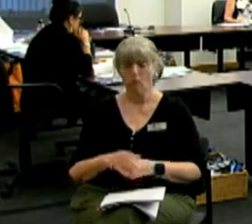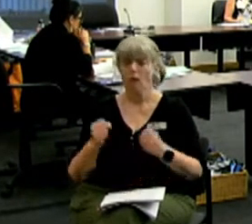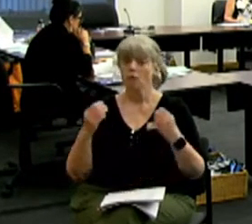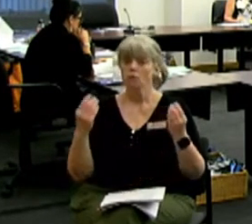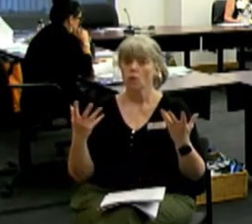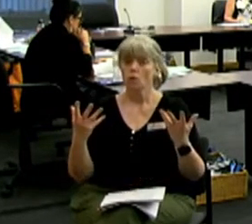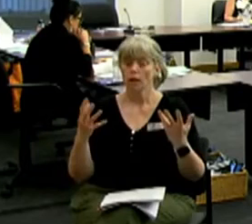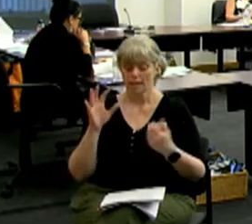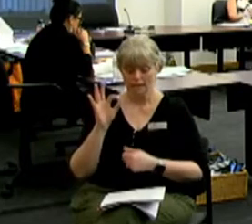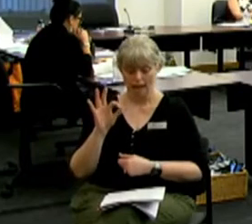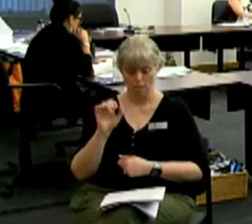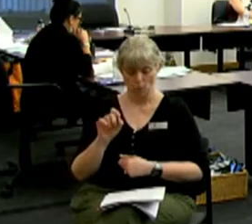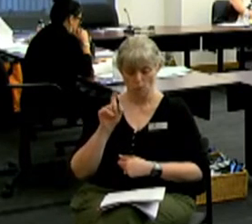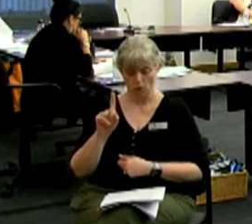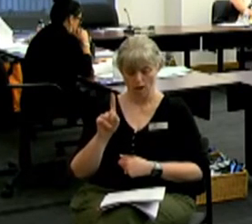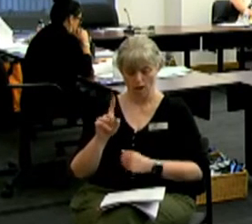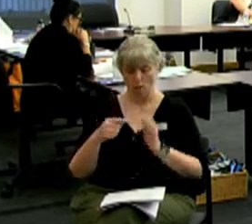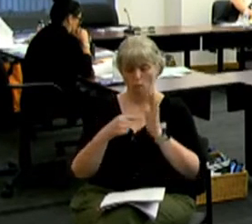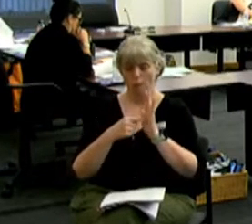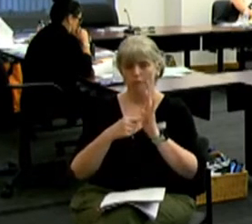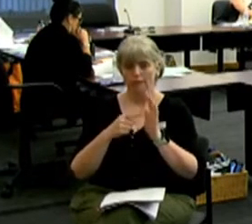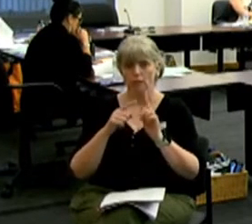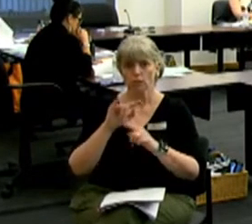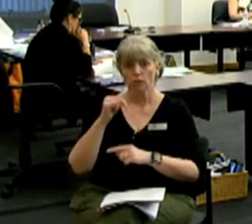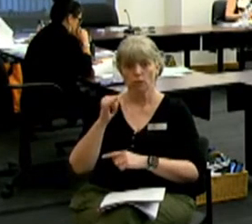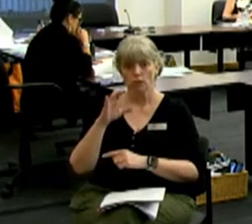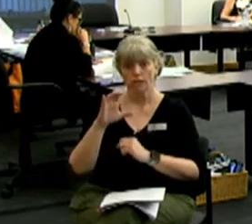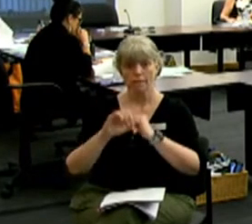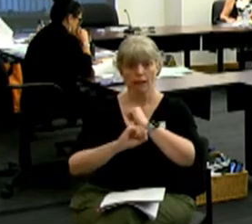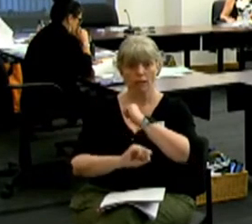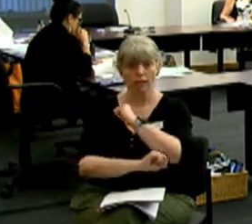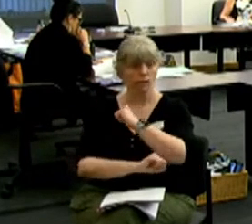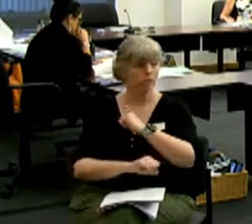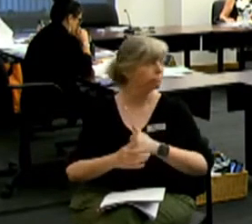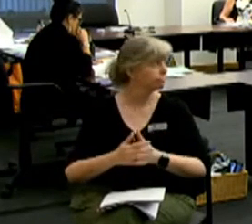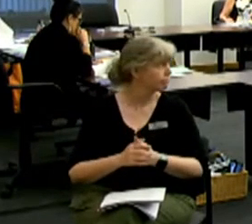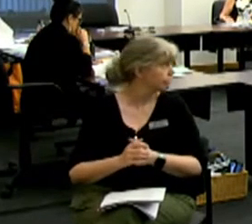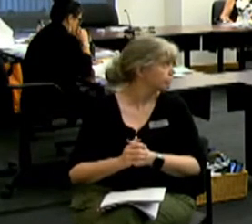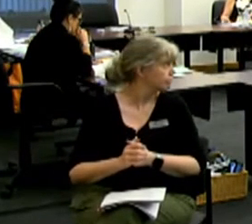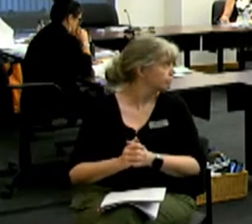So 9.1, representative to the JJC Foundation.